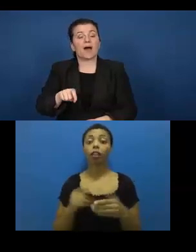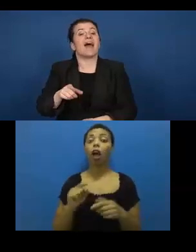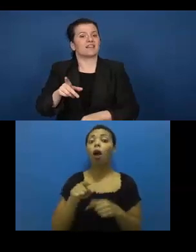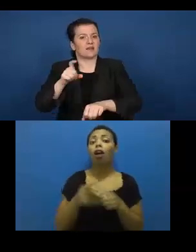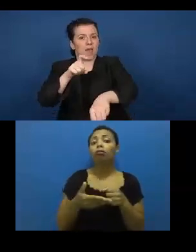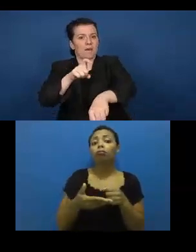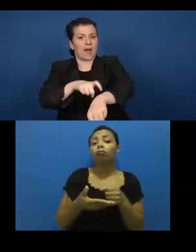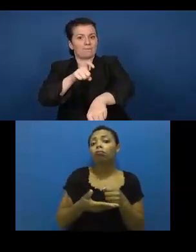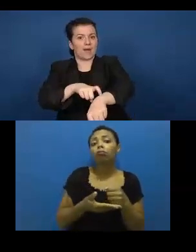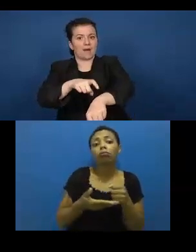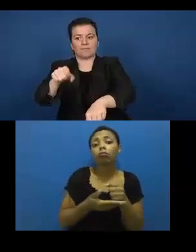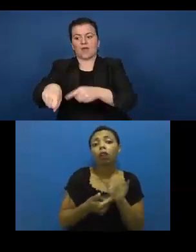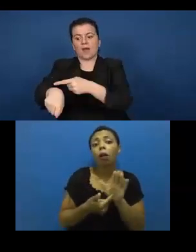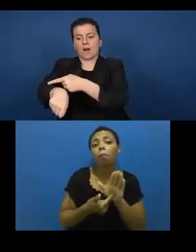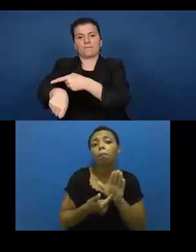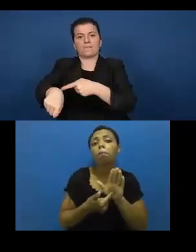displaying is tactile Morse code.